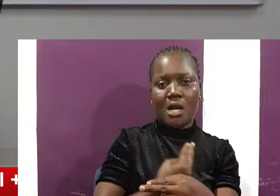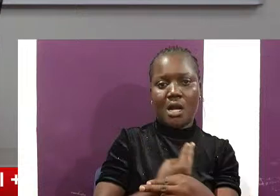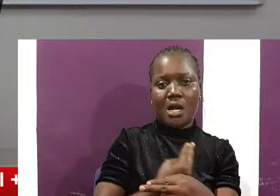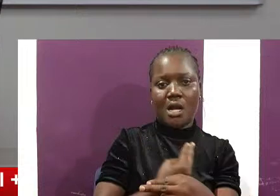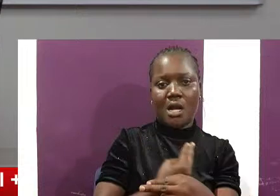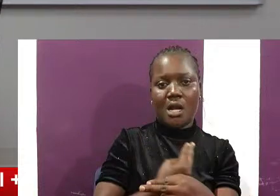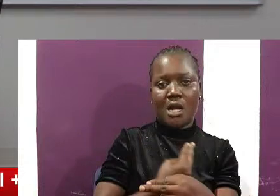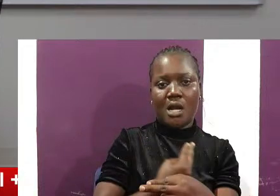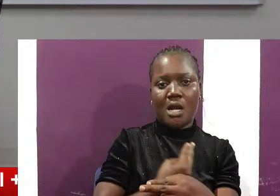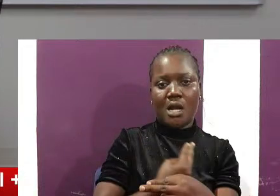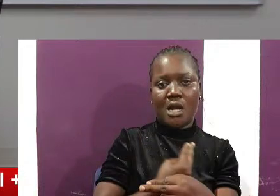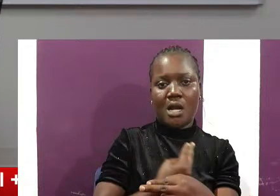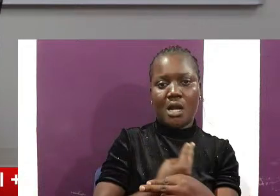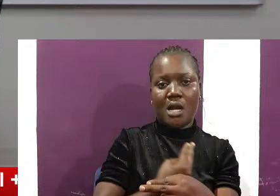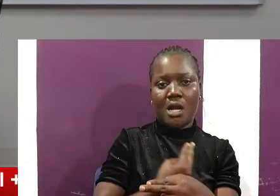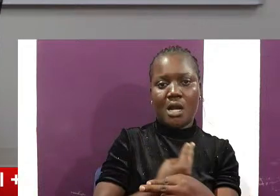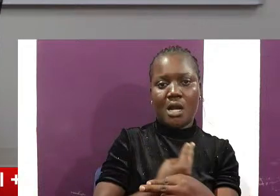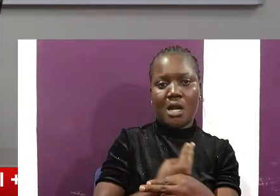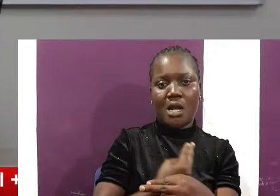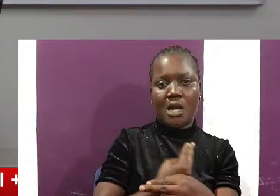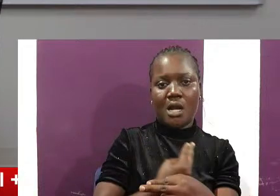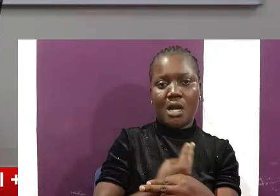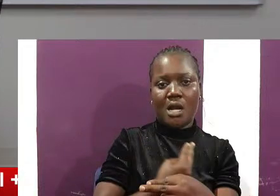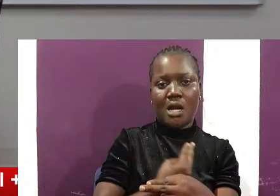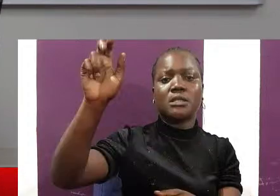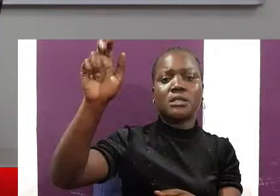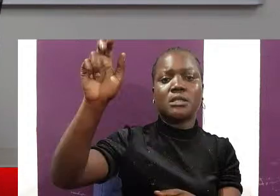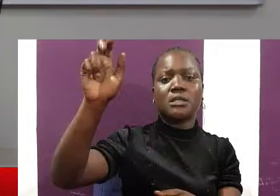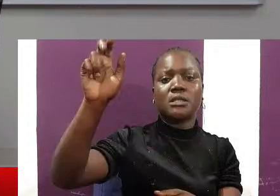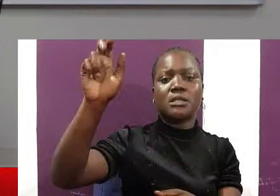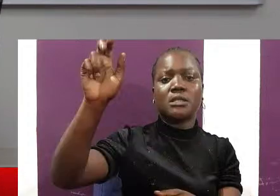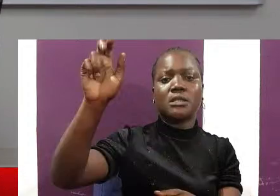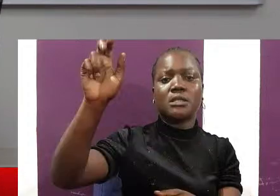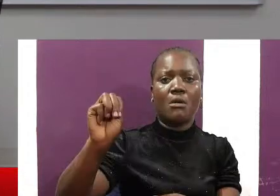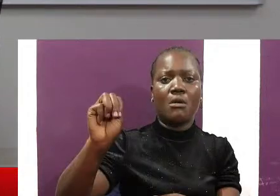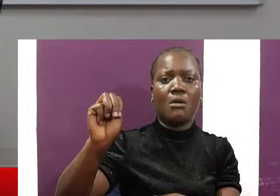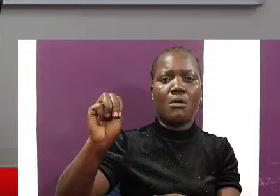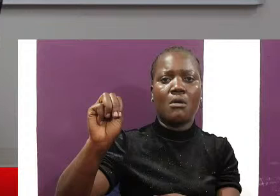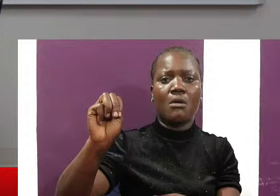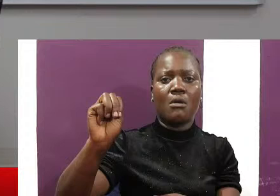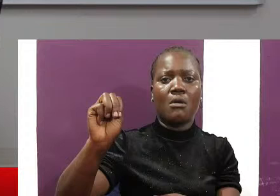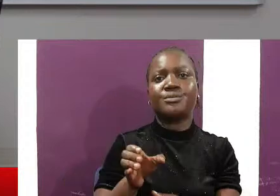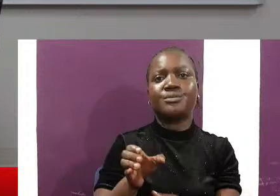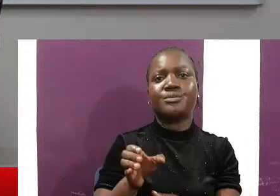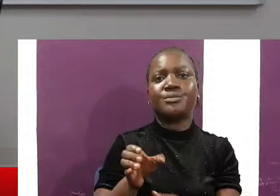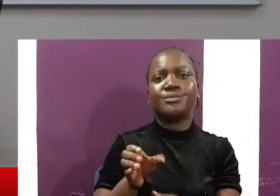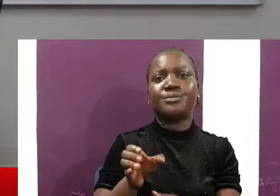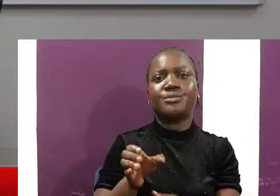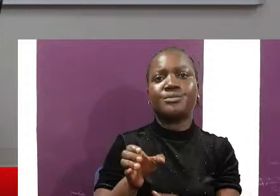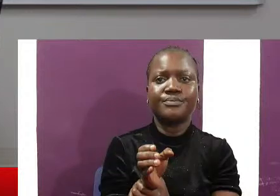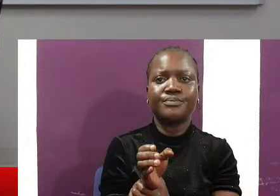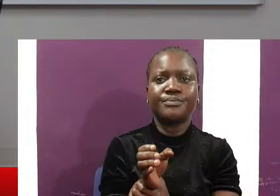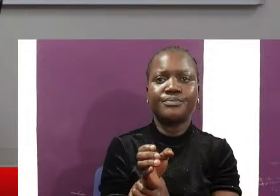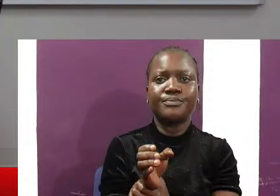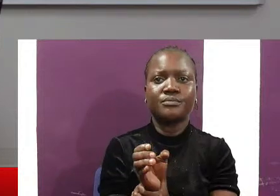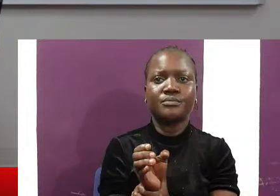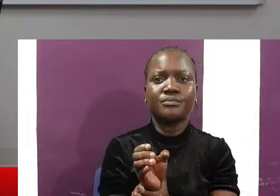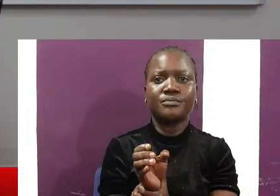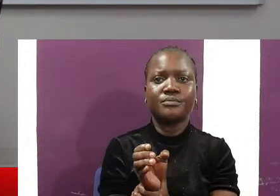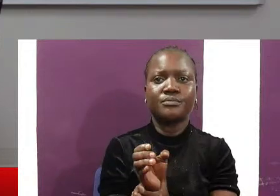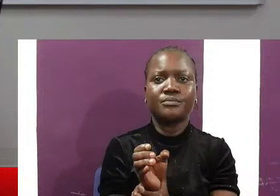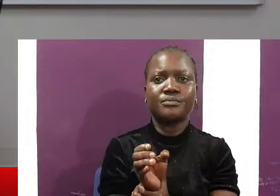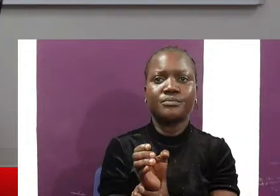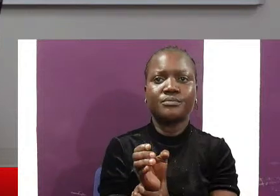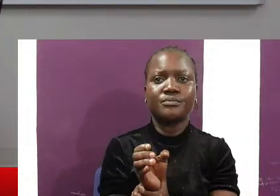8. And God told Samuel in that chapter, they have not rejected you, they've rejected